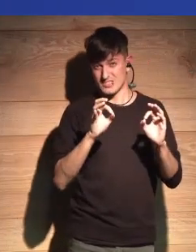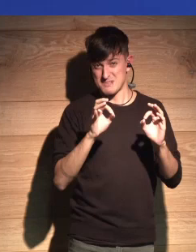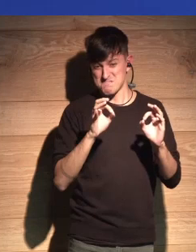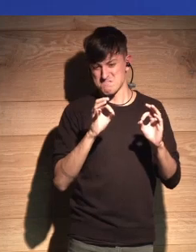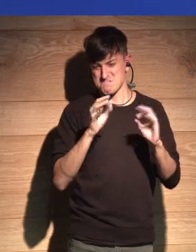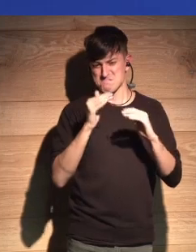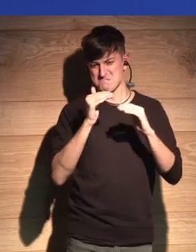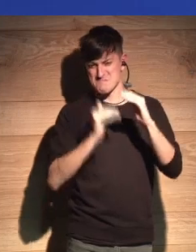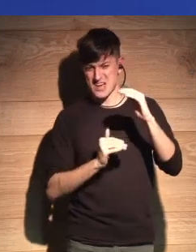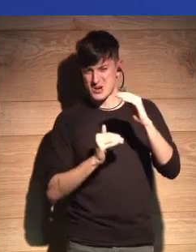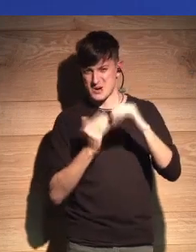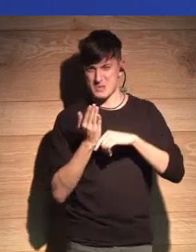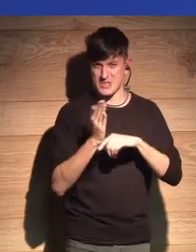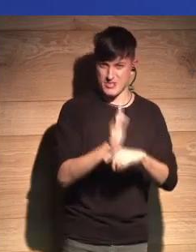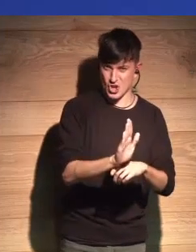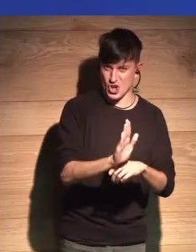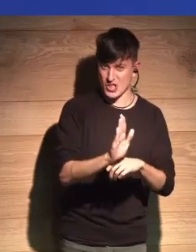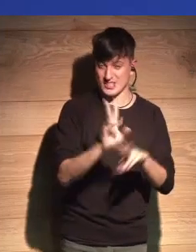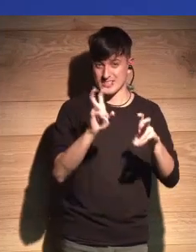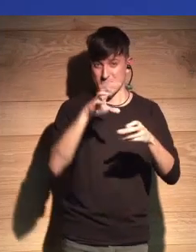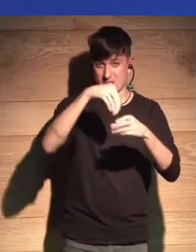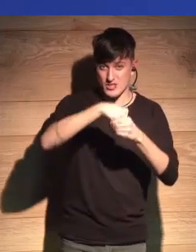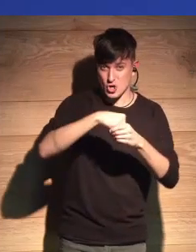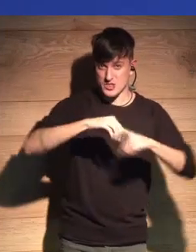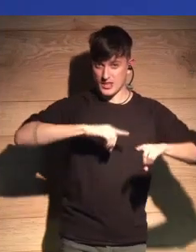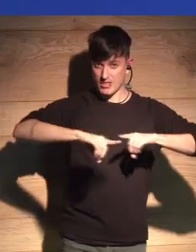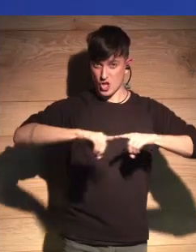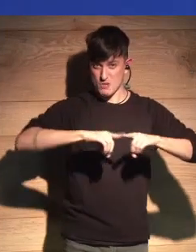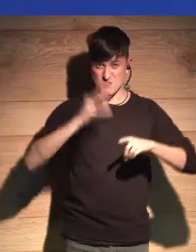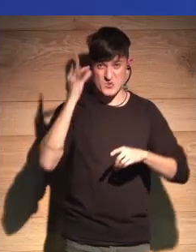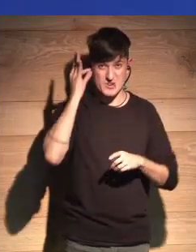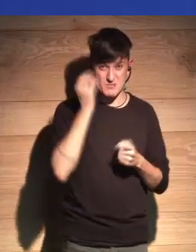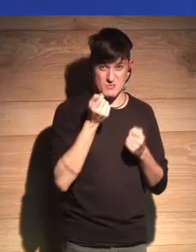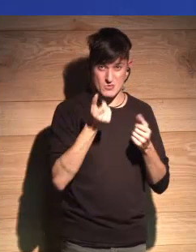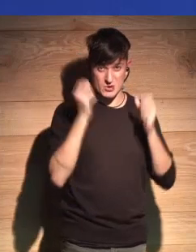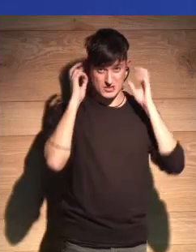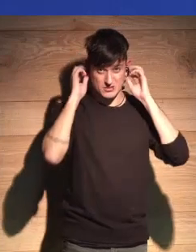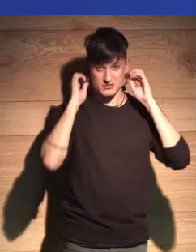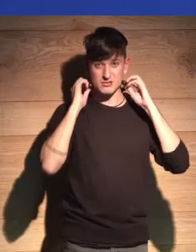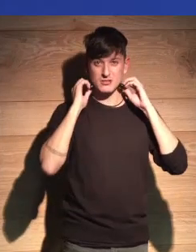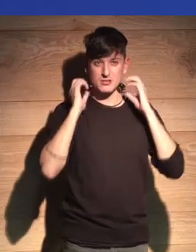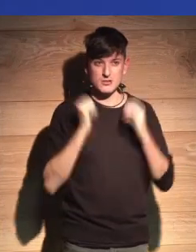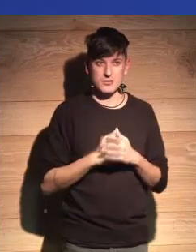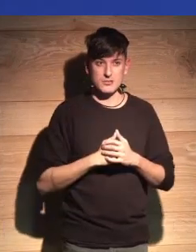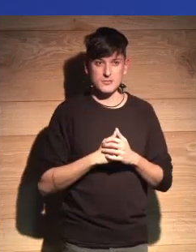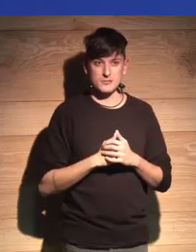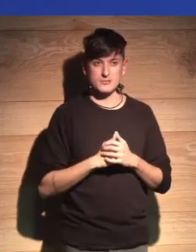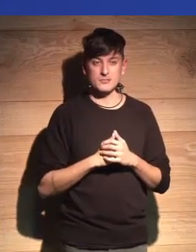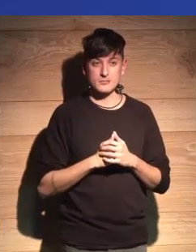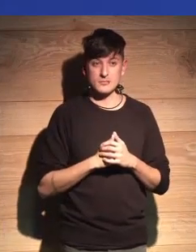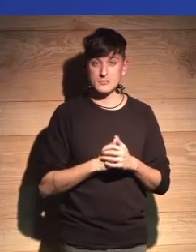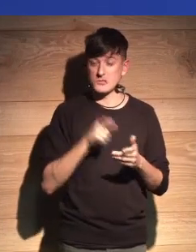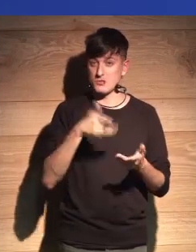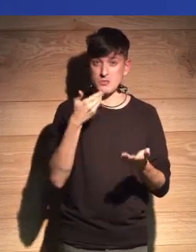sector is the least represented by women in their